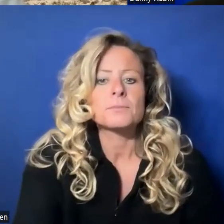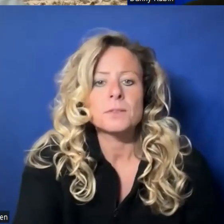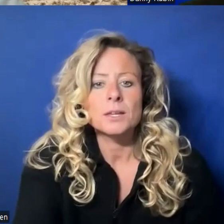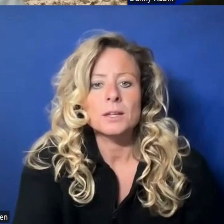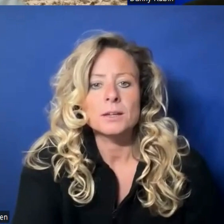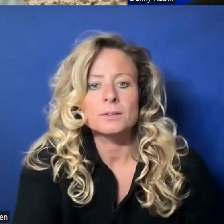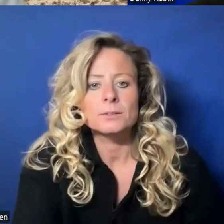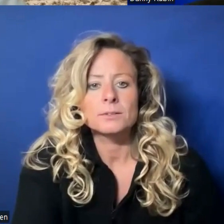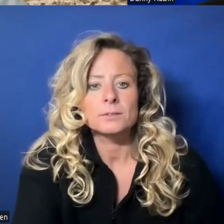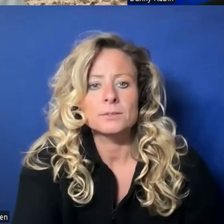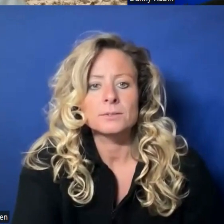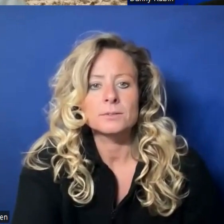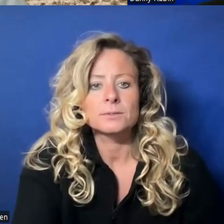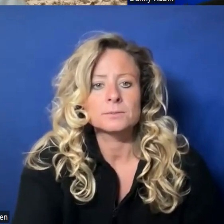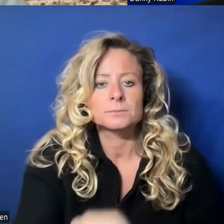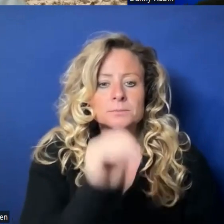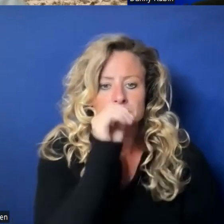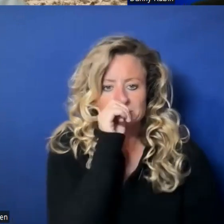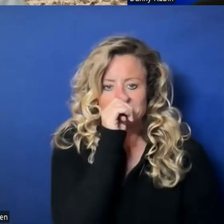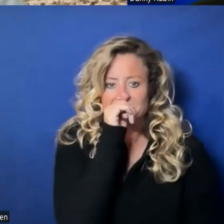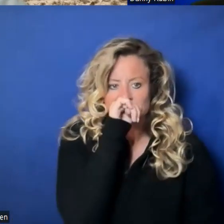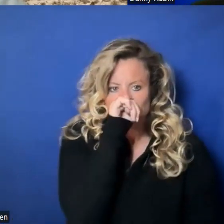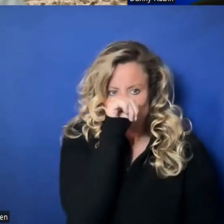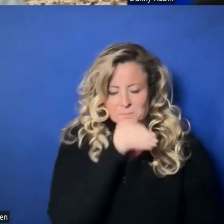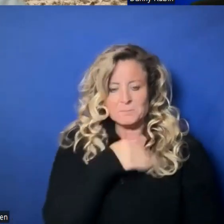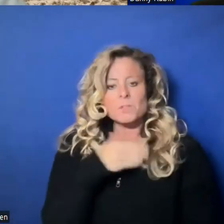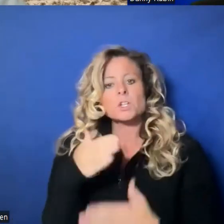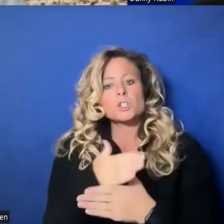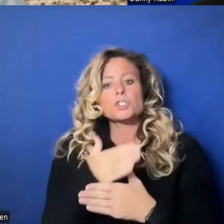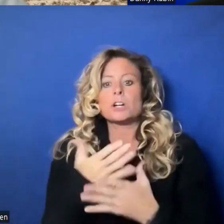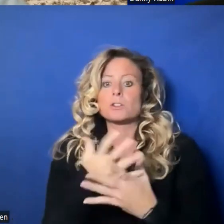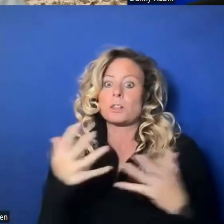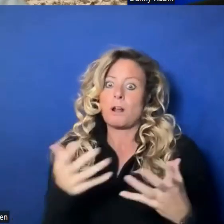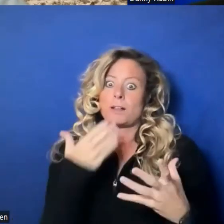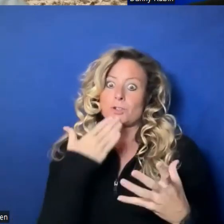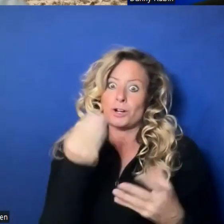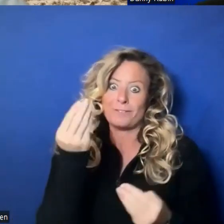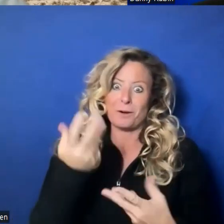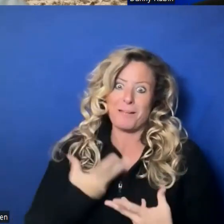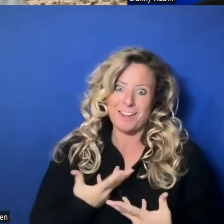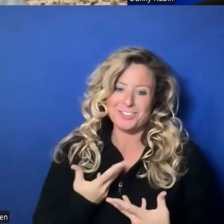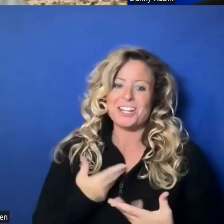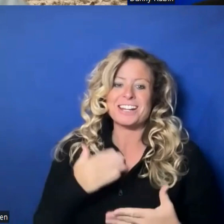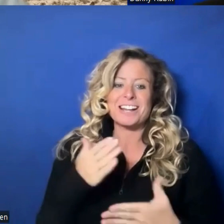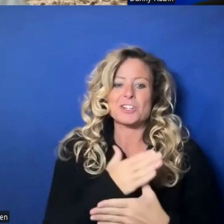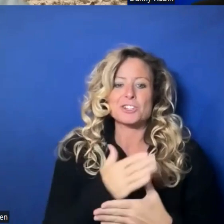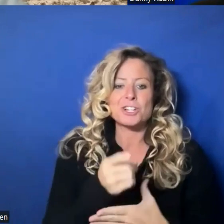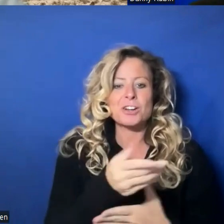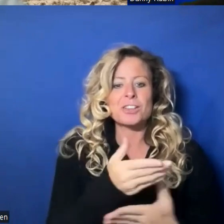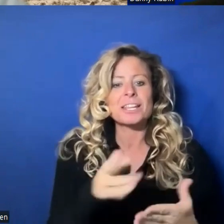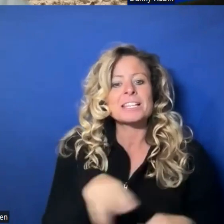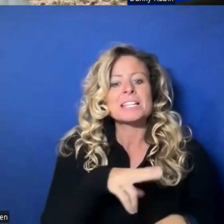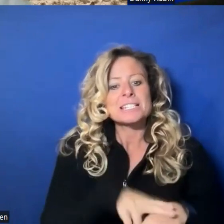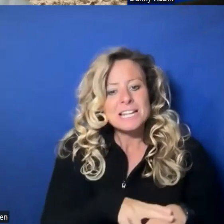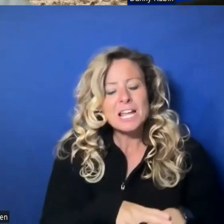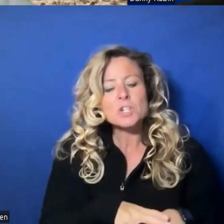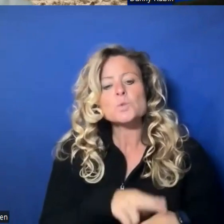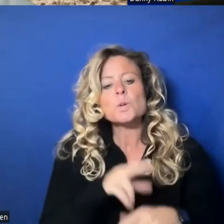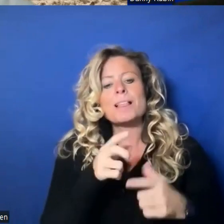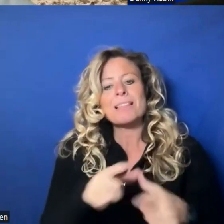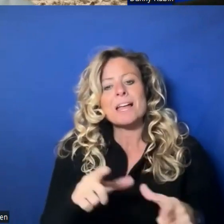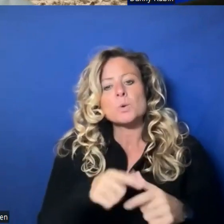along. So you shared a lot of good information there, Amit, and I shared in the chat, you said, natural language